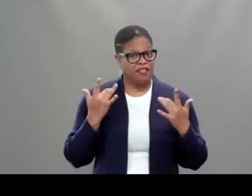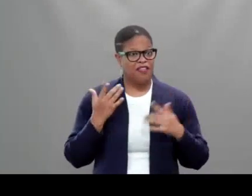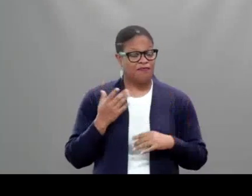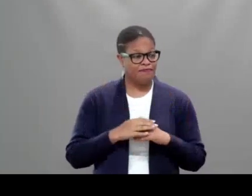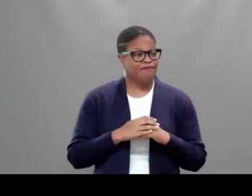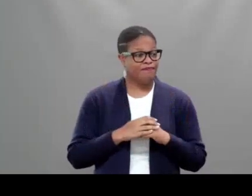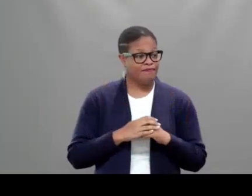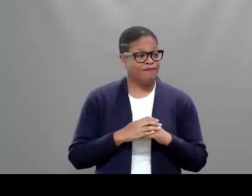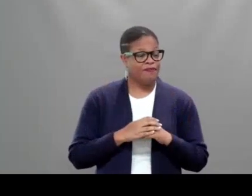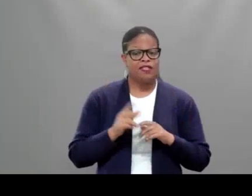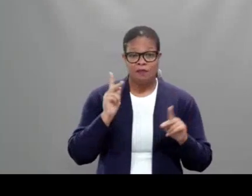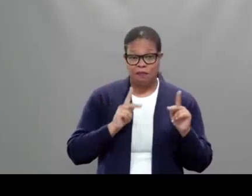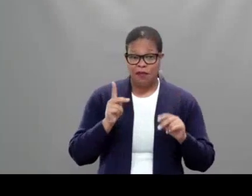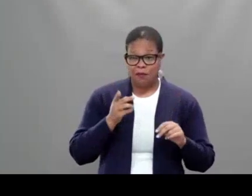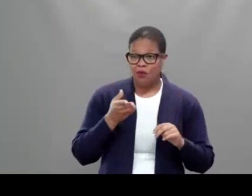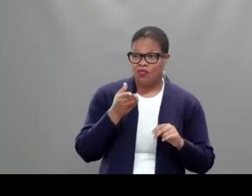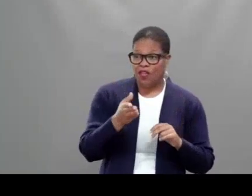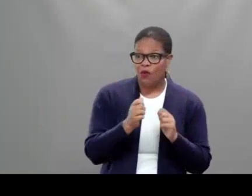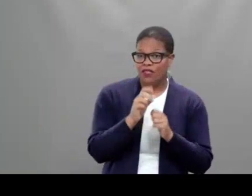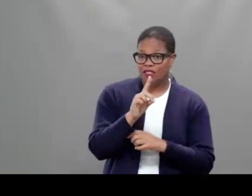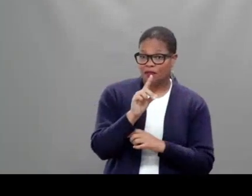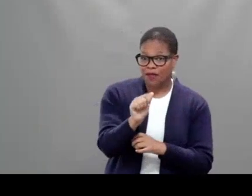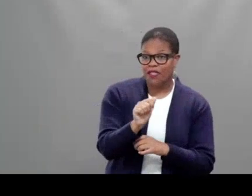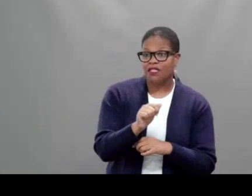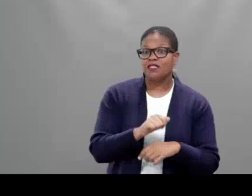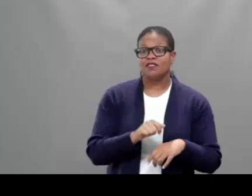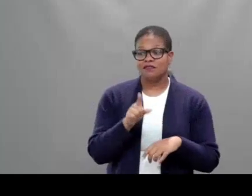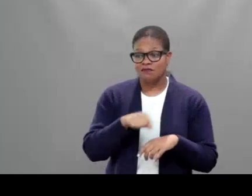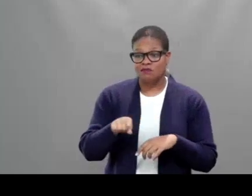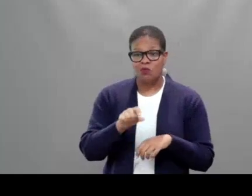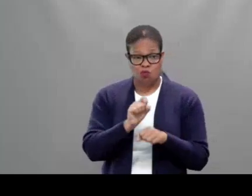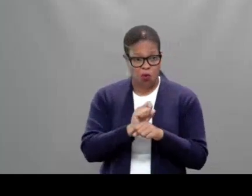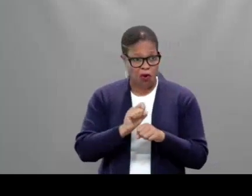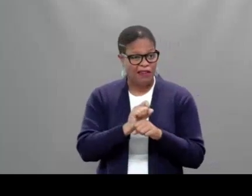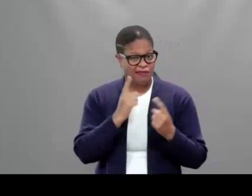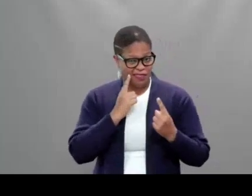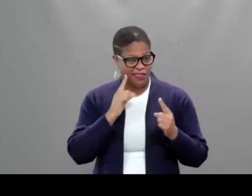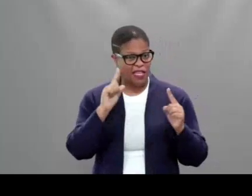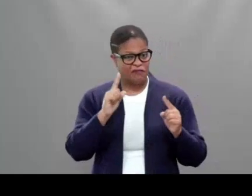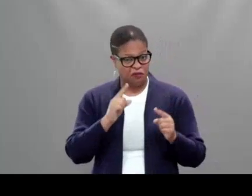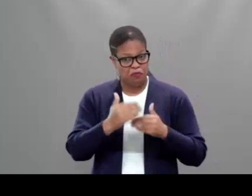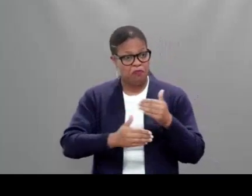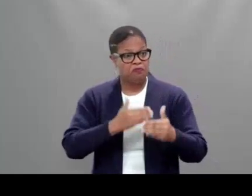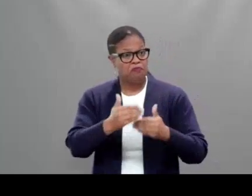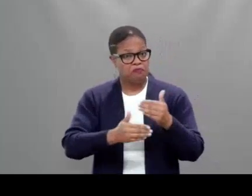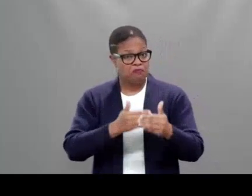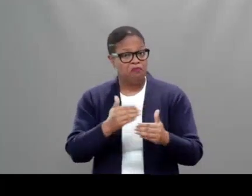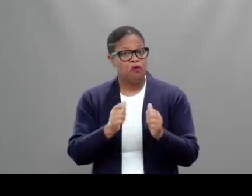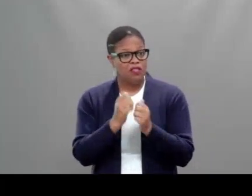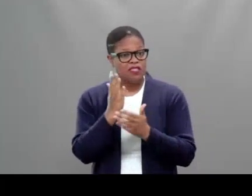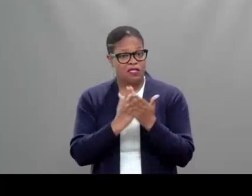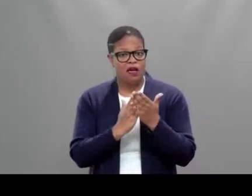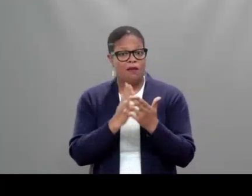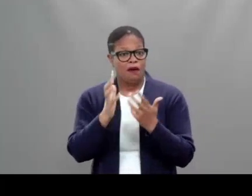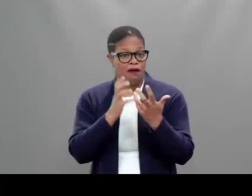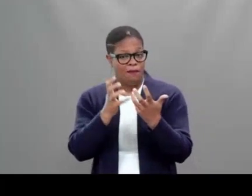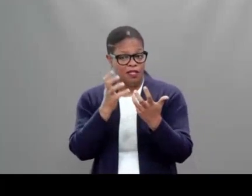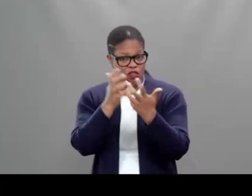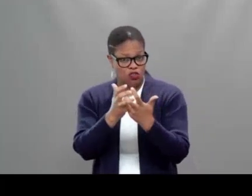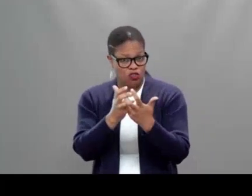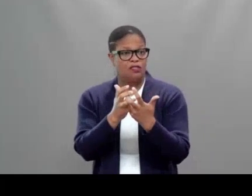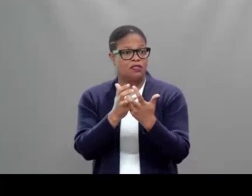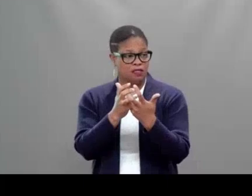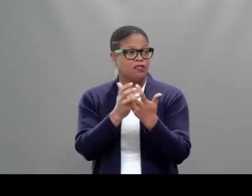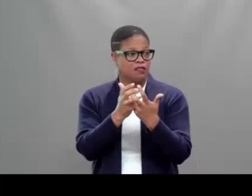had people with disabilities who are working and being very successful in their employment with some accommodations.